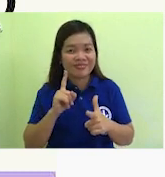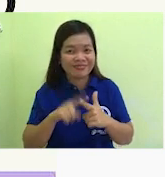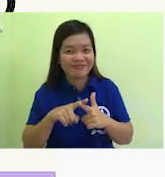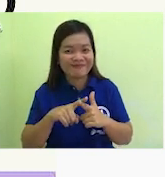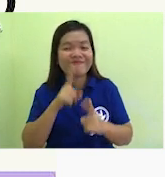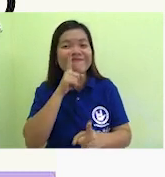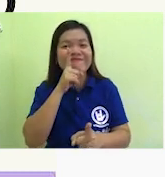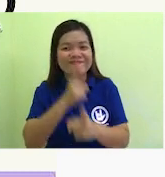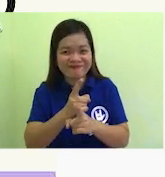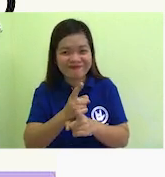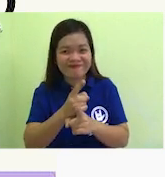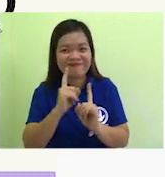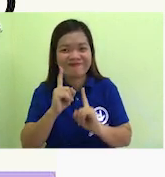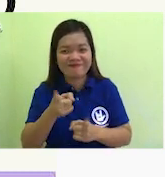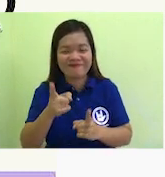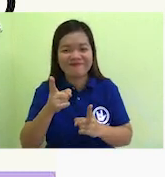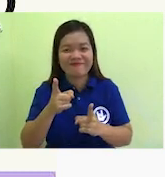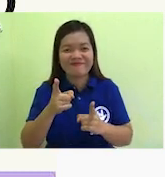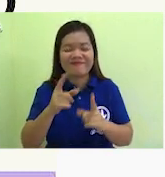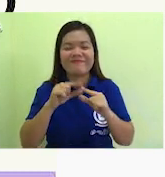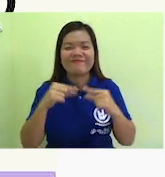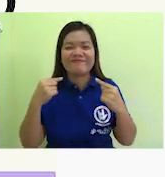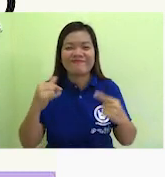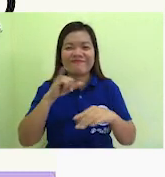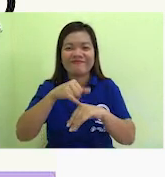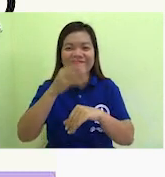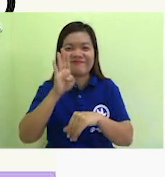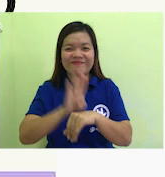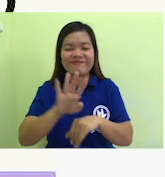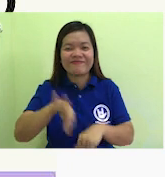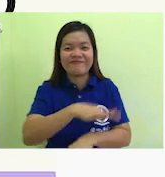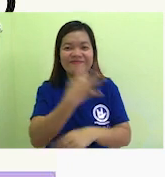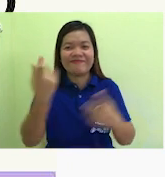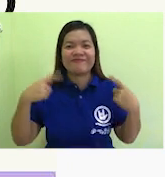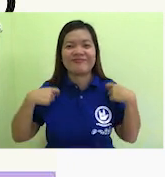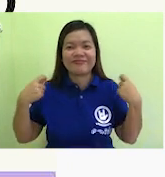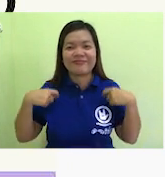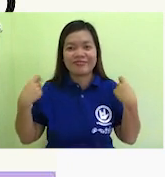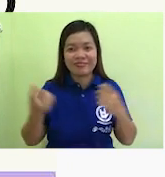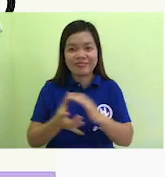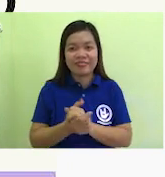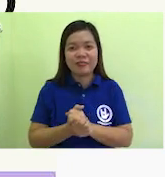then you are correct. Great job, Fernandino teens.